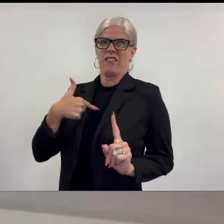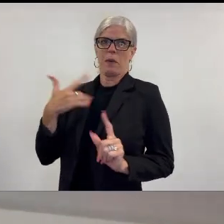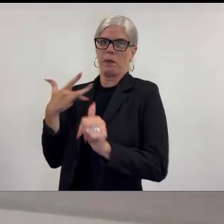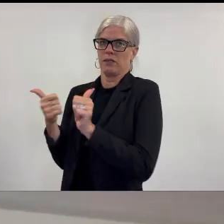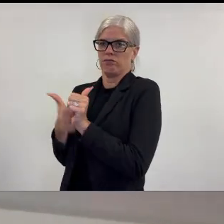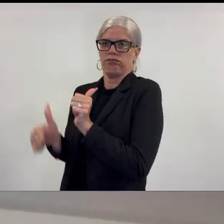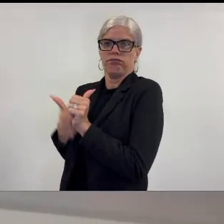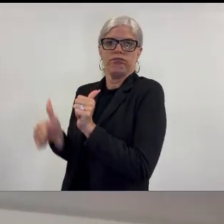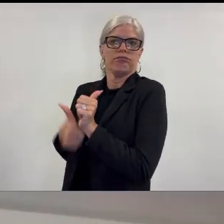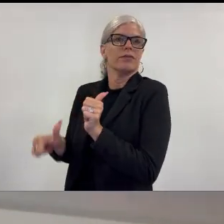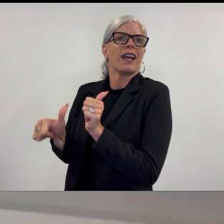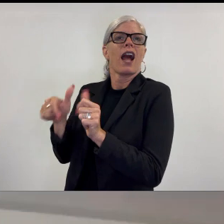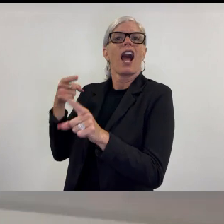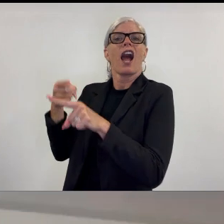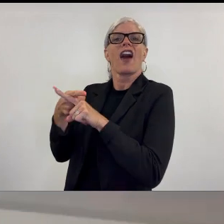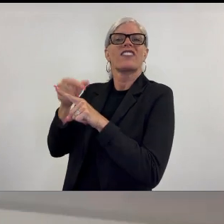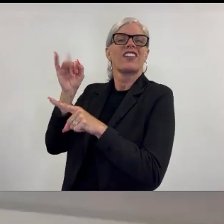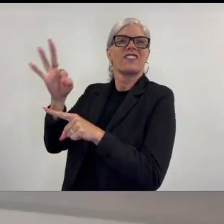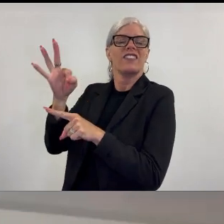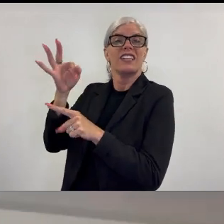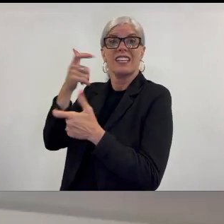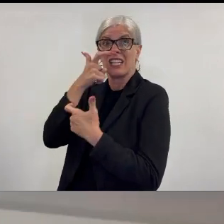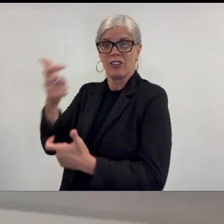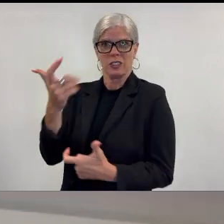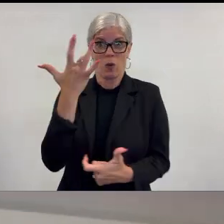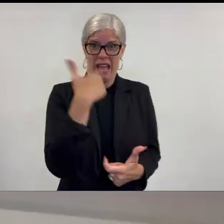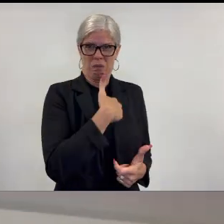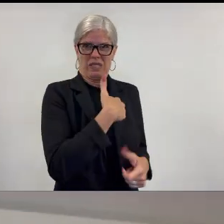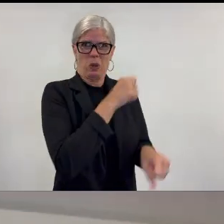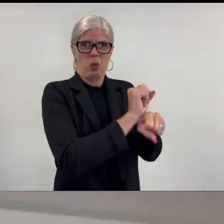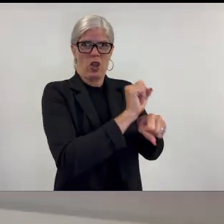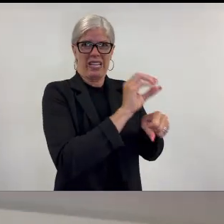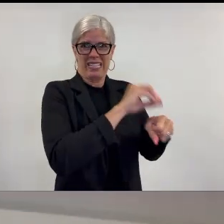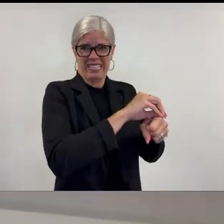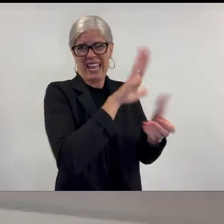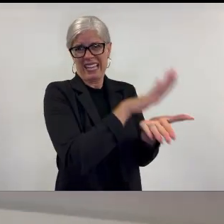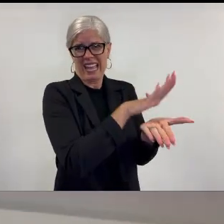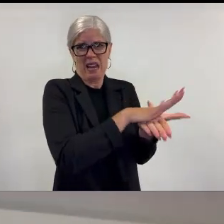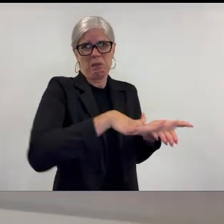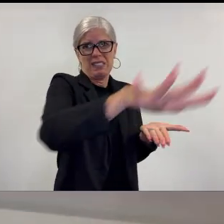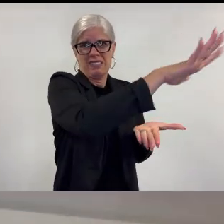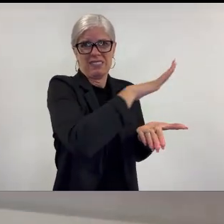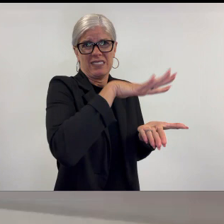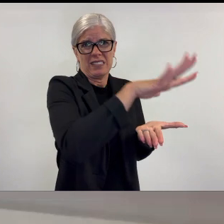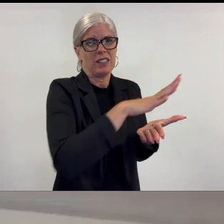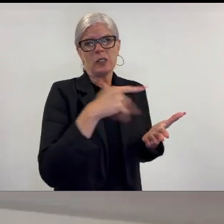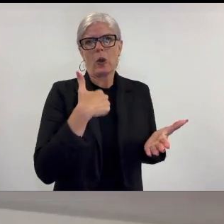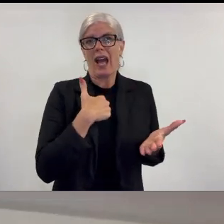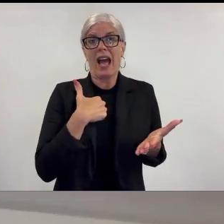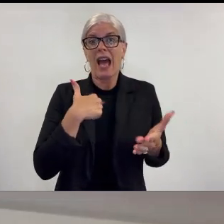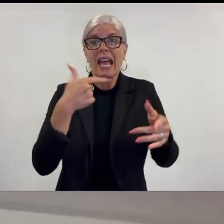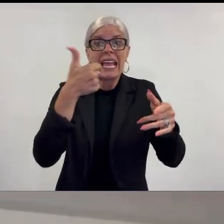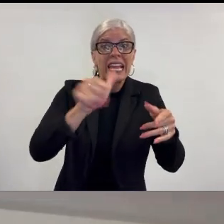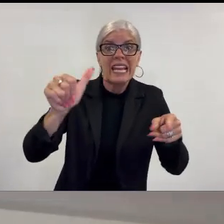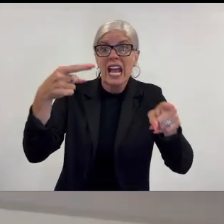a true conflict of interest avoidant person, because I work in the